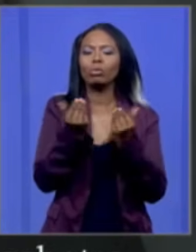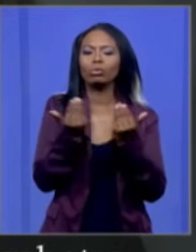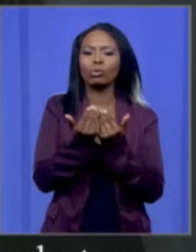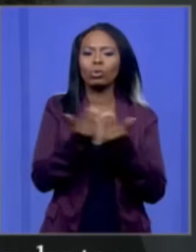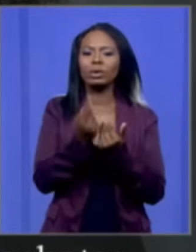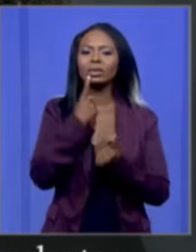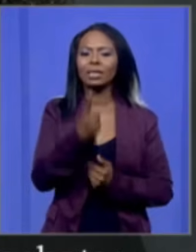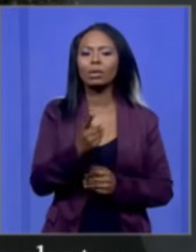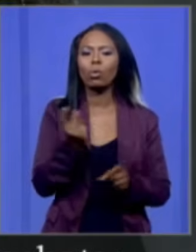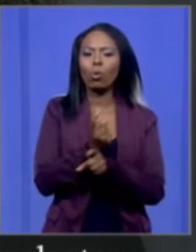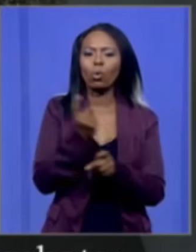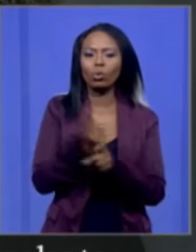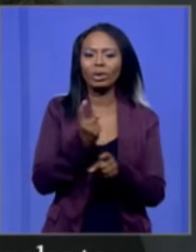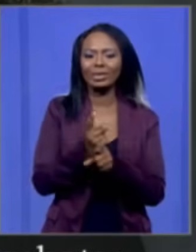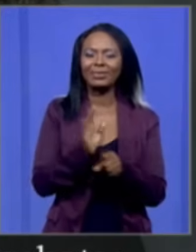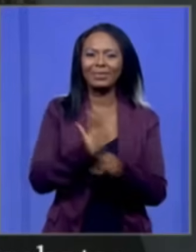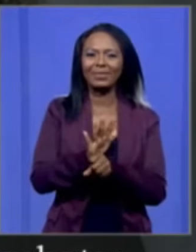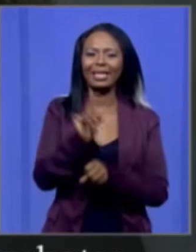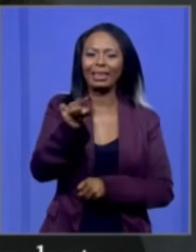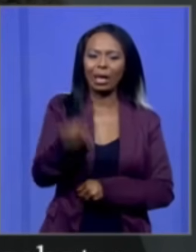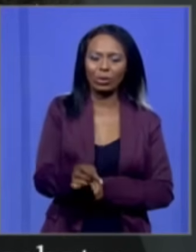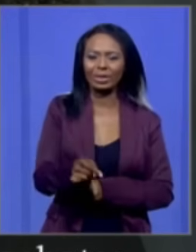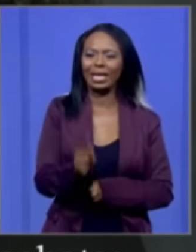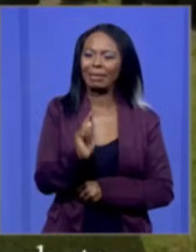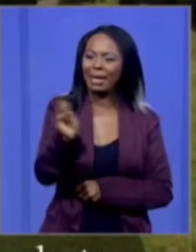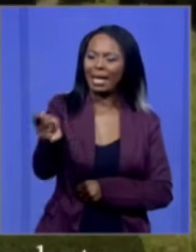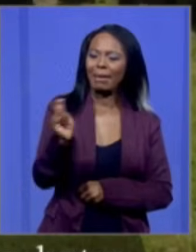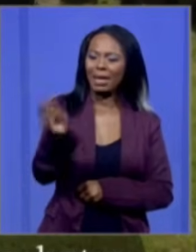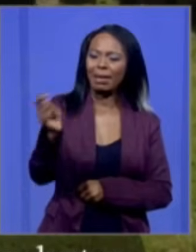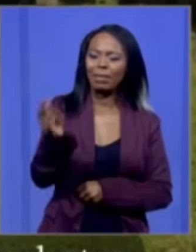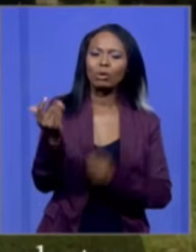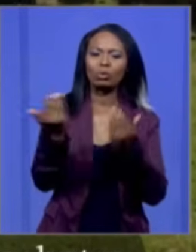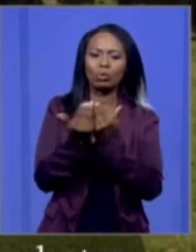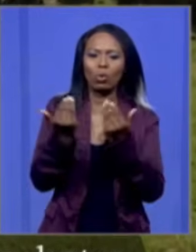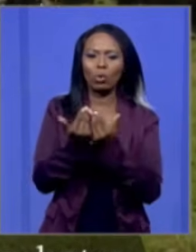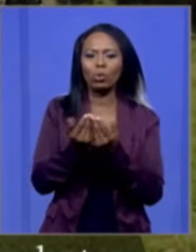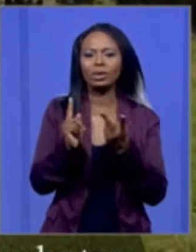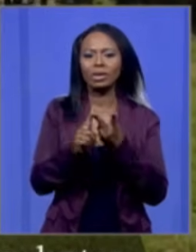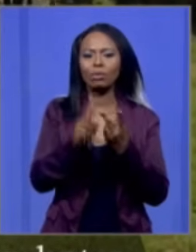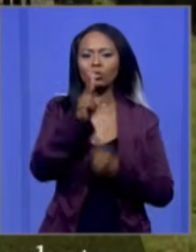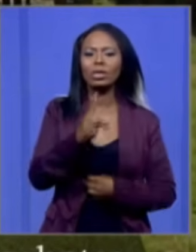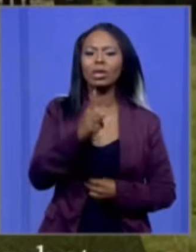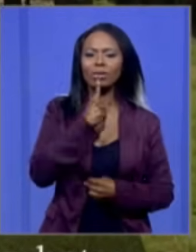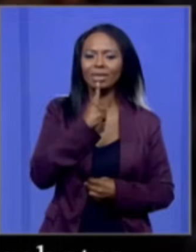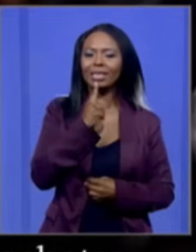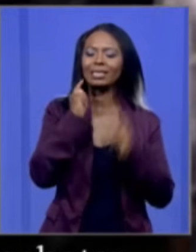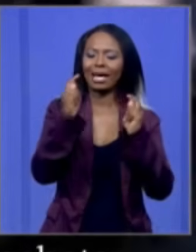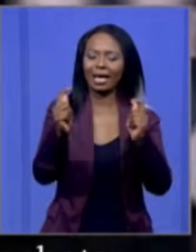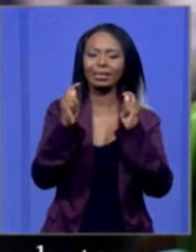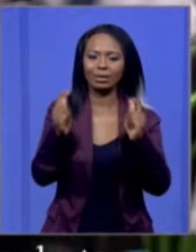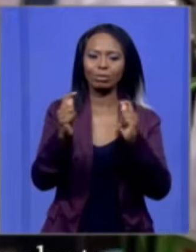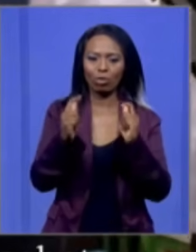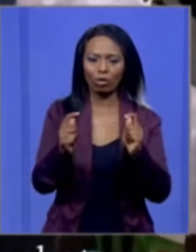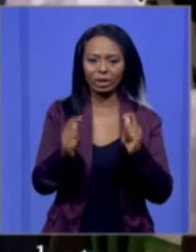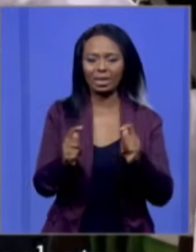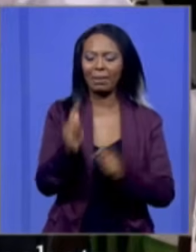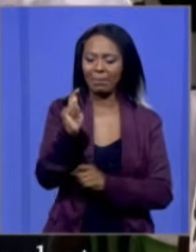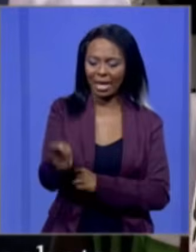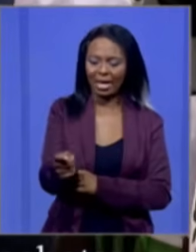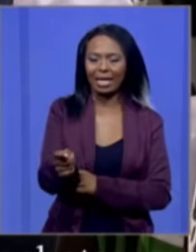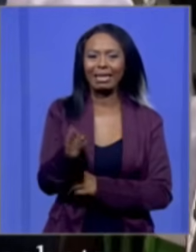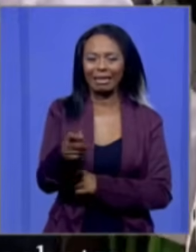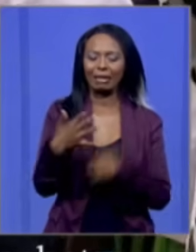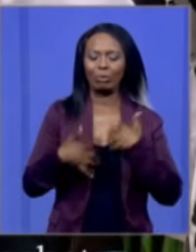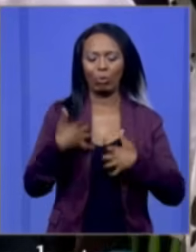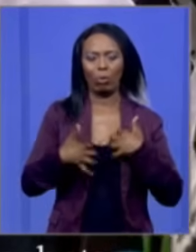di le 5,000 tsa tuelo ya sekolo le 2,000 ka kgwedi go duela sepalangwa go mo isa kwa sekolong sa private